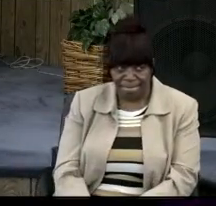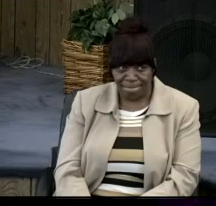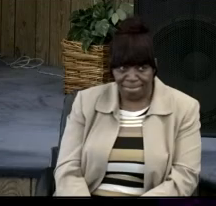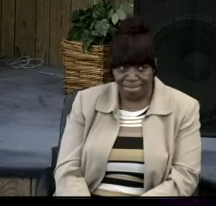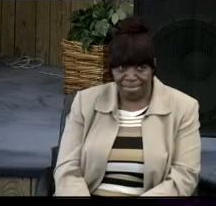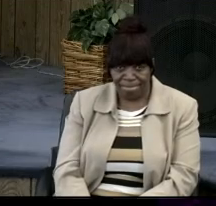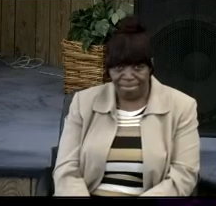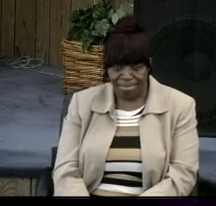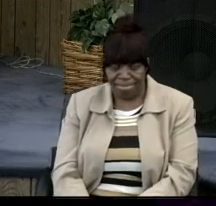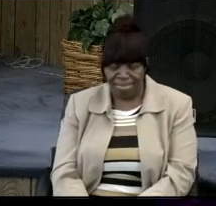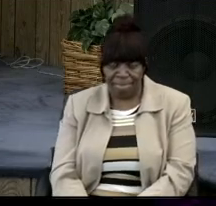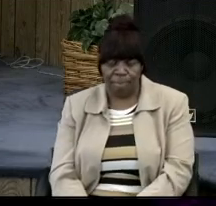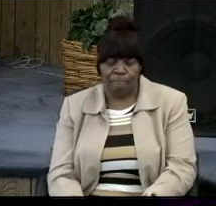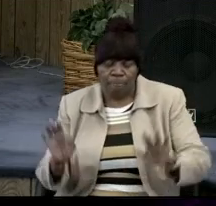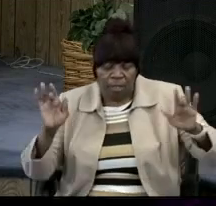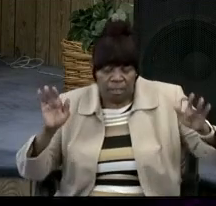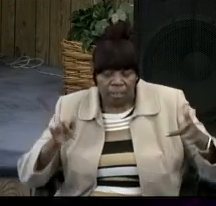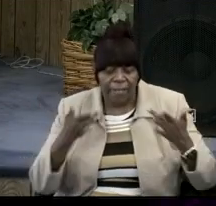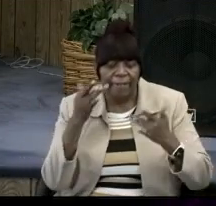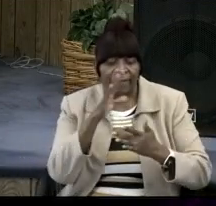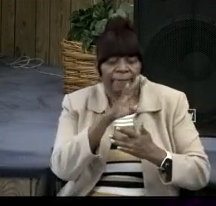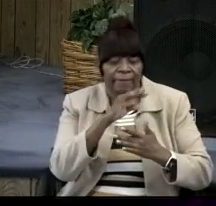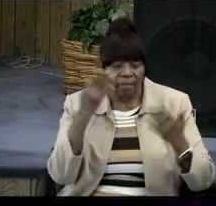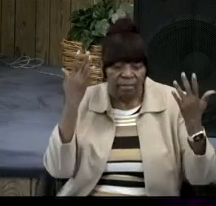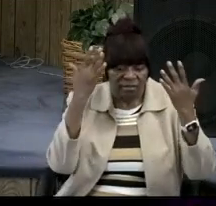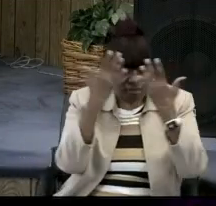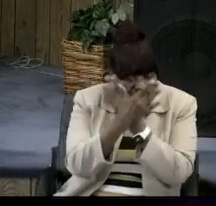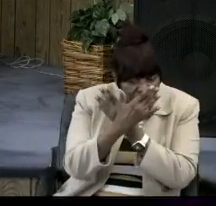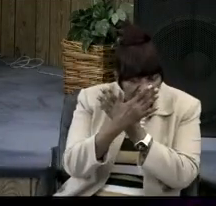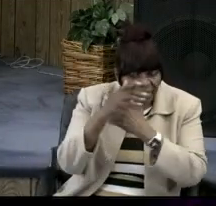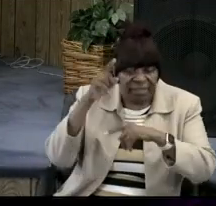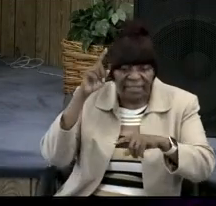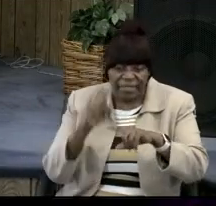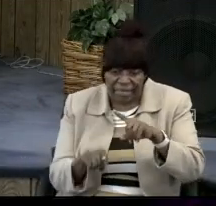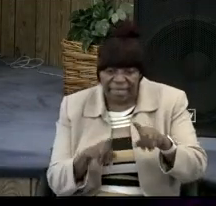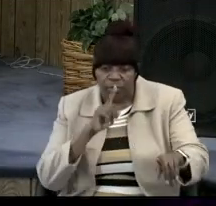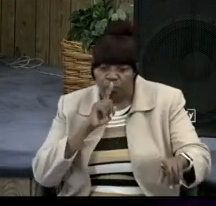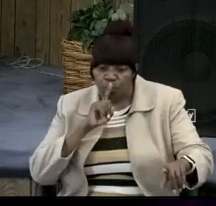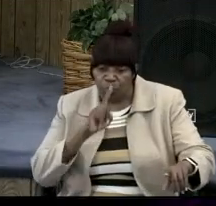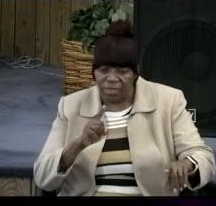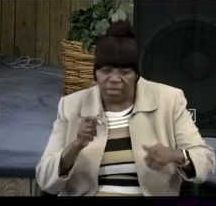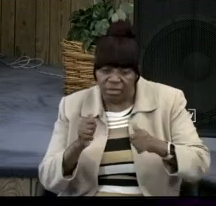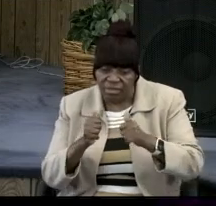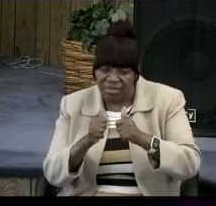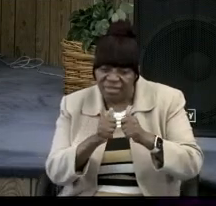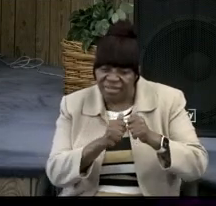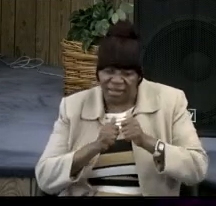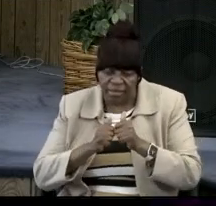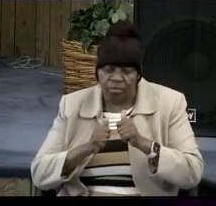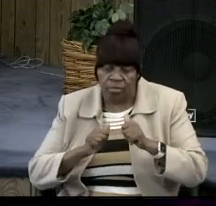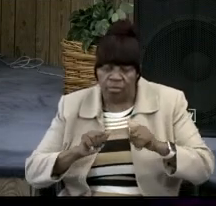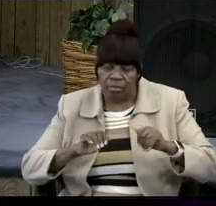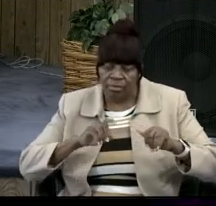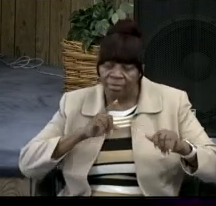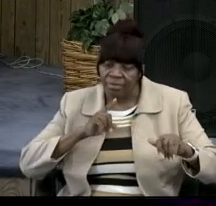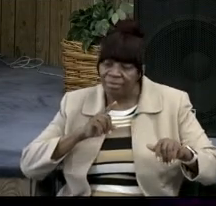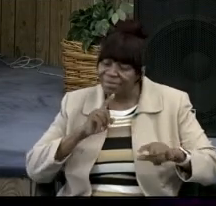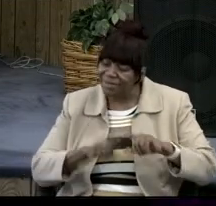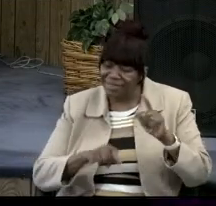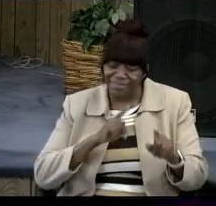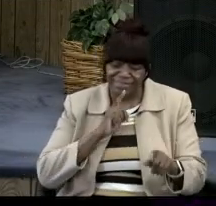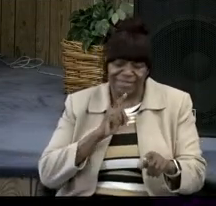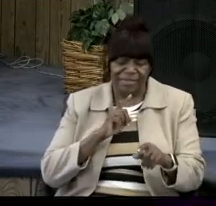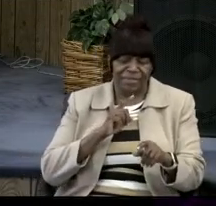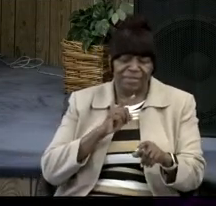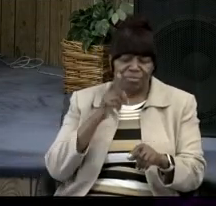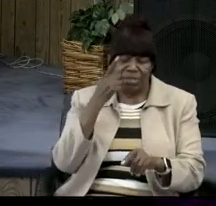Light and darkness can't have anything to do with one another. We can't say because